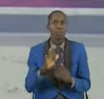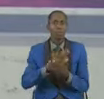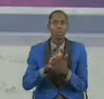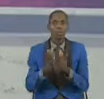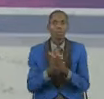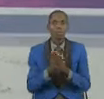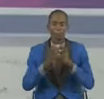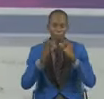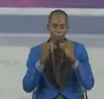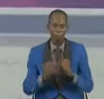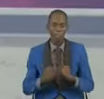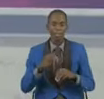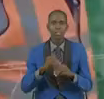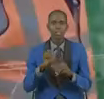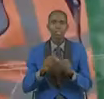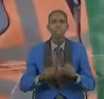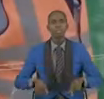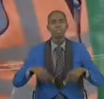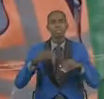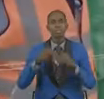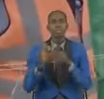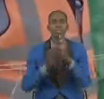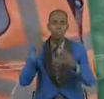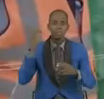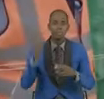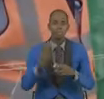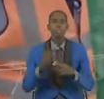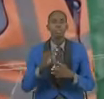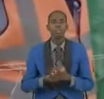every life in Jesus' name. Amen.